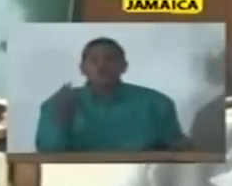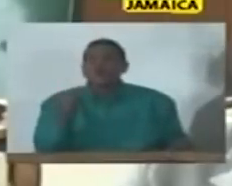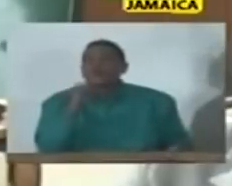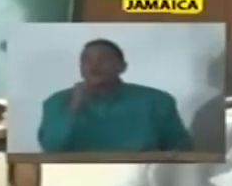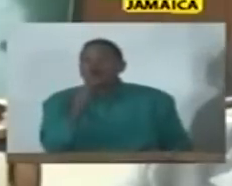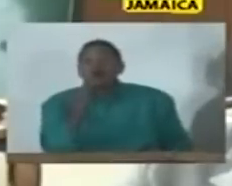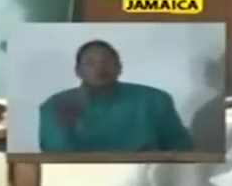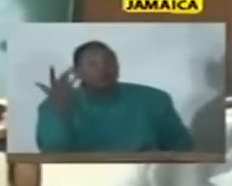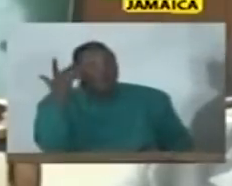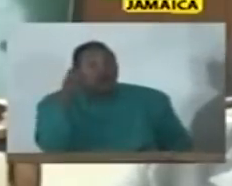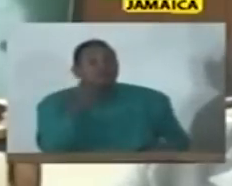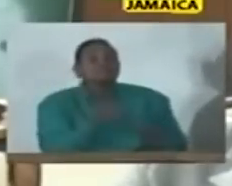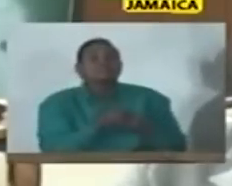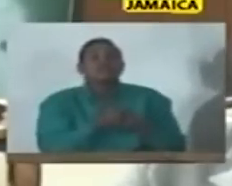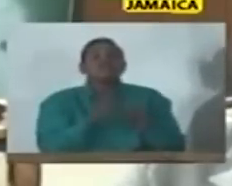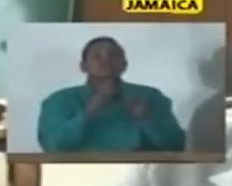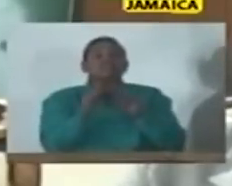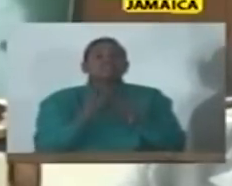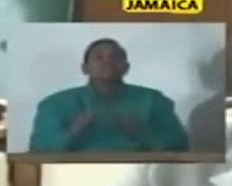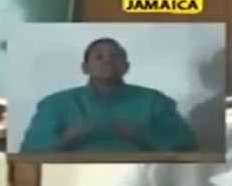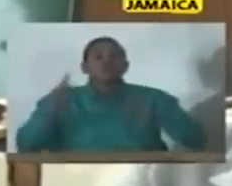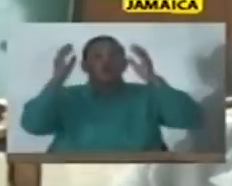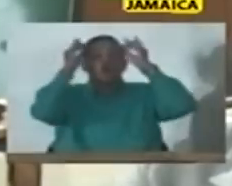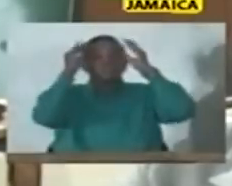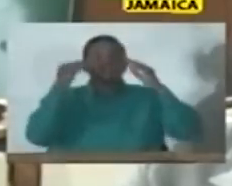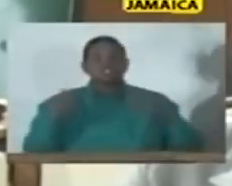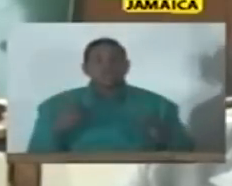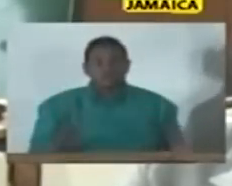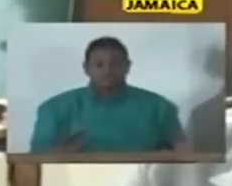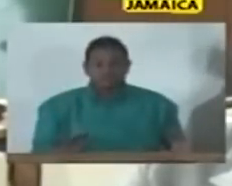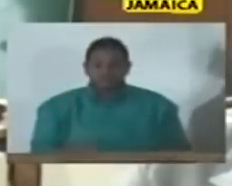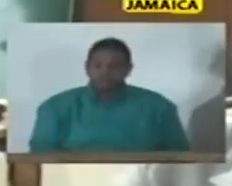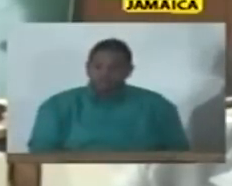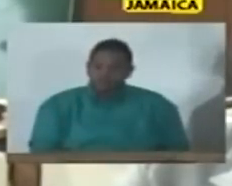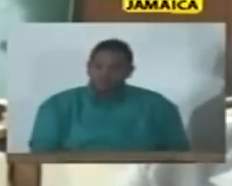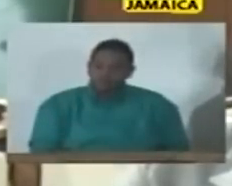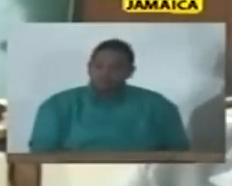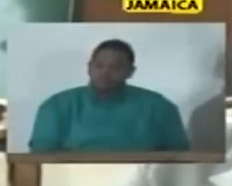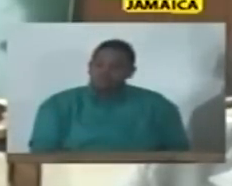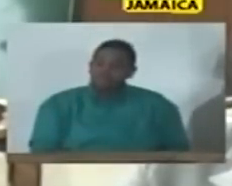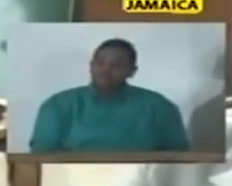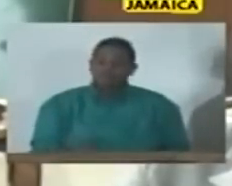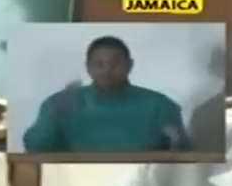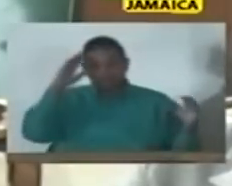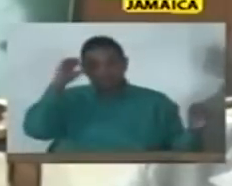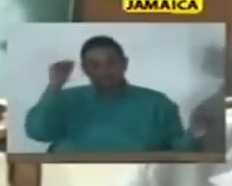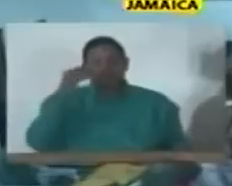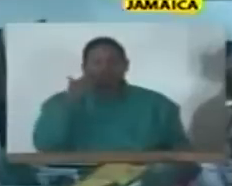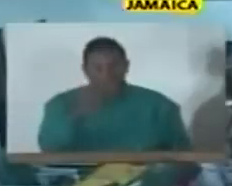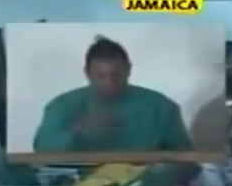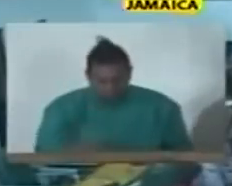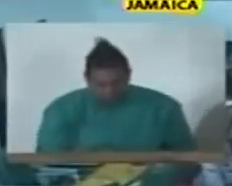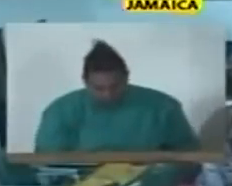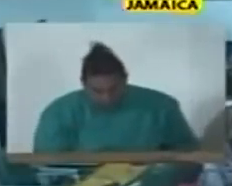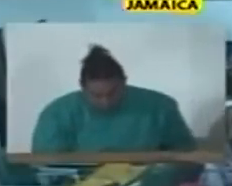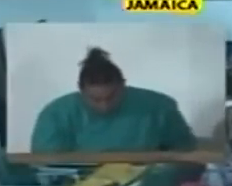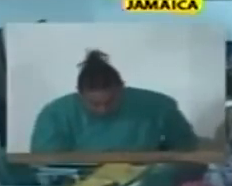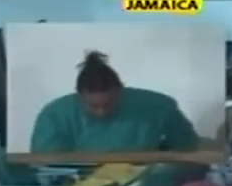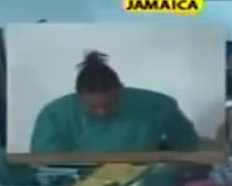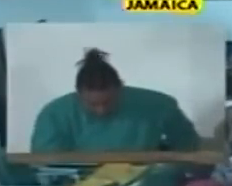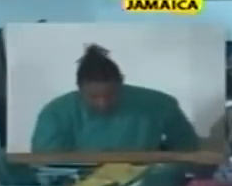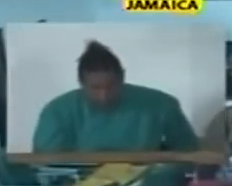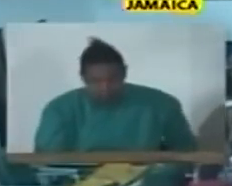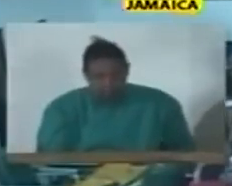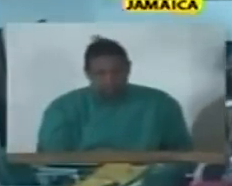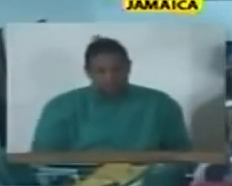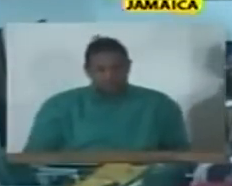not, because there are different considerations. So, Mr. President, thank you. Mr. President, she may wish to thank